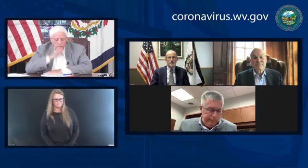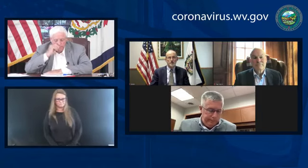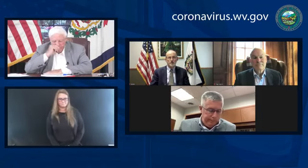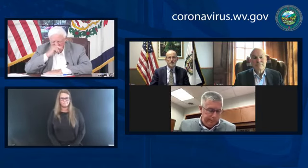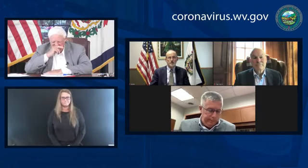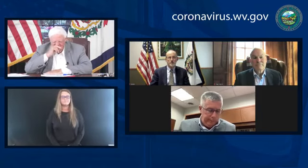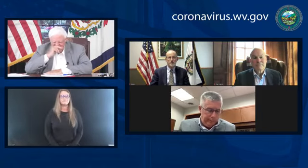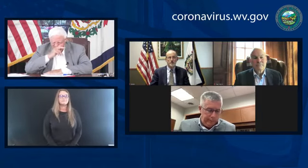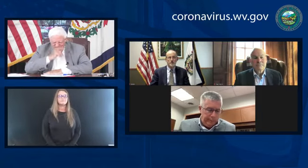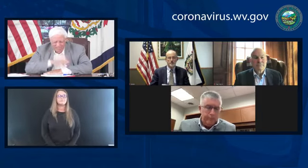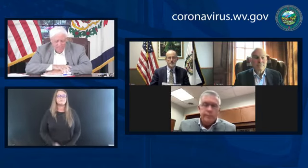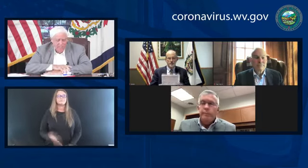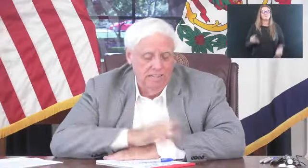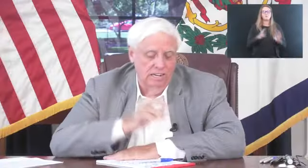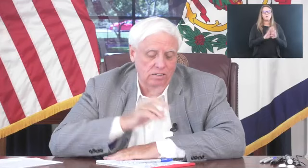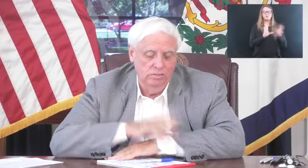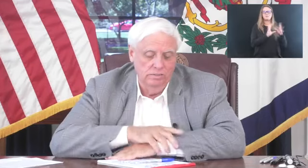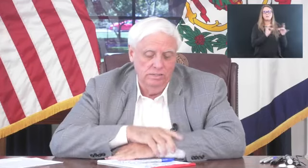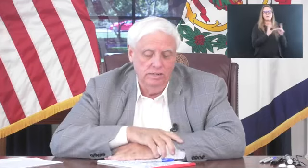Okay,